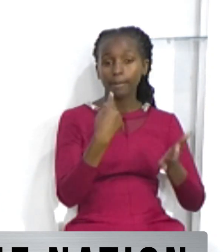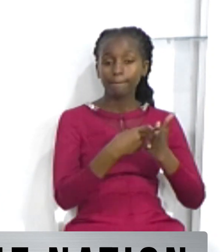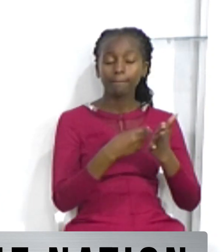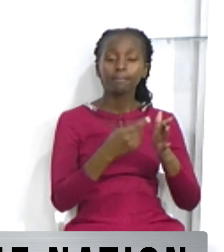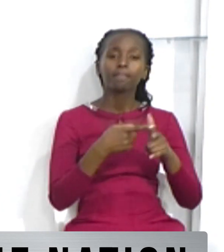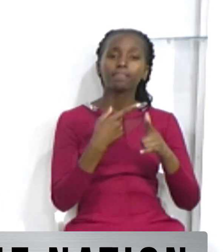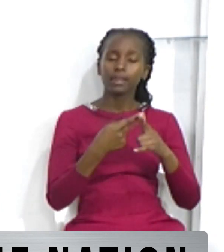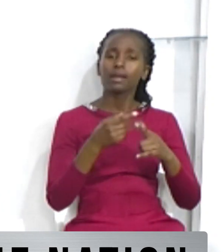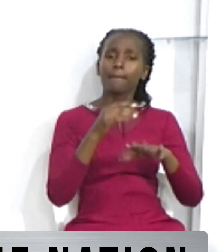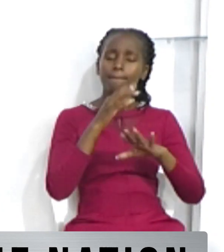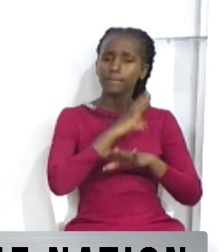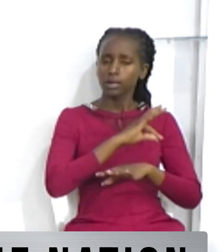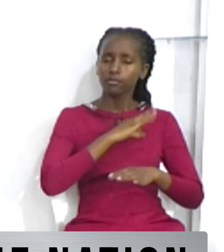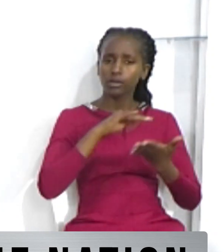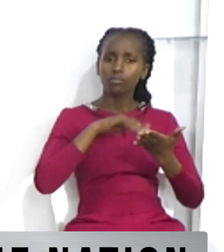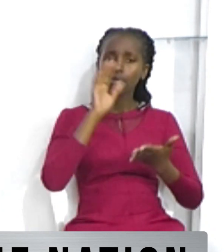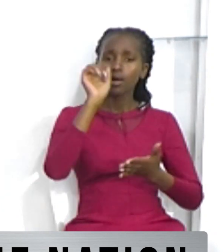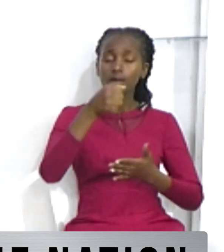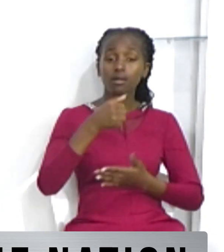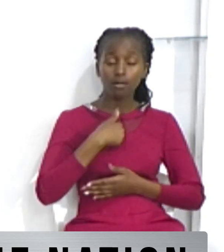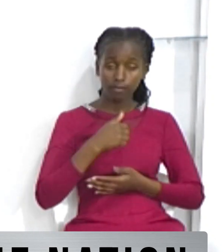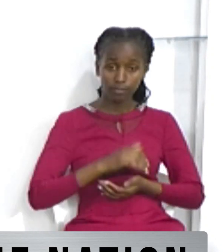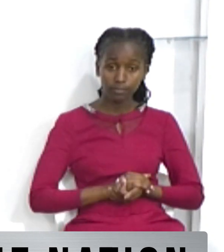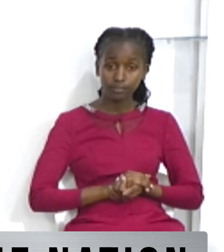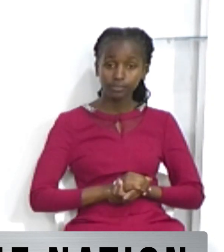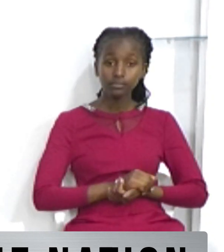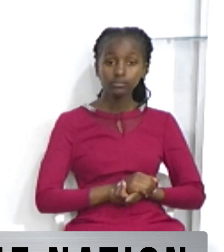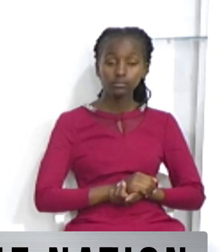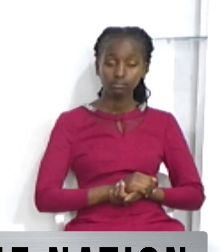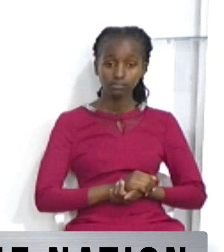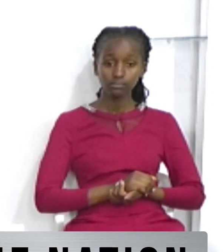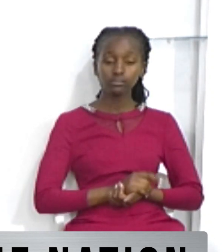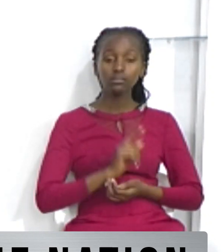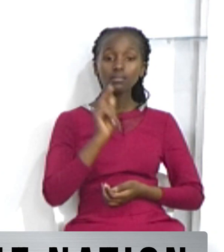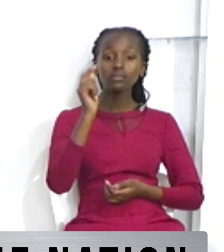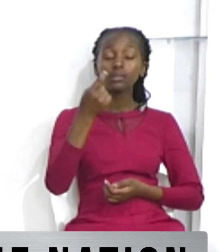return. Kenya must